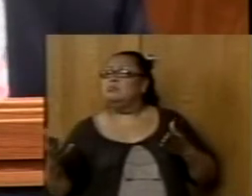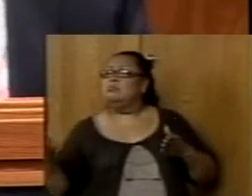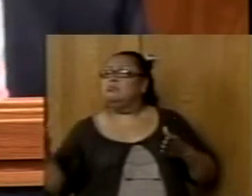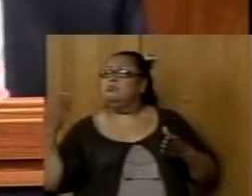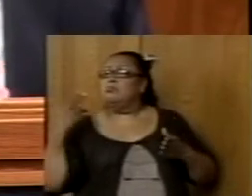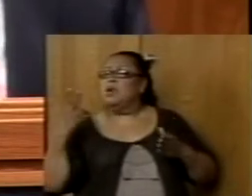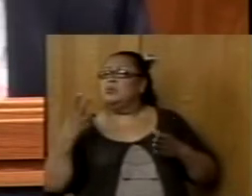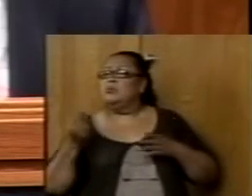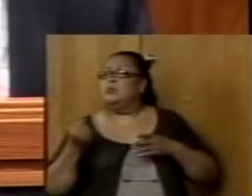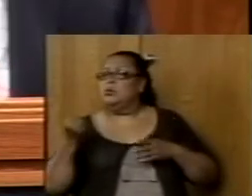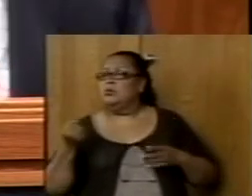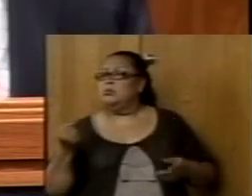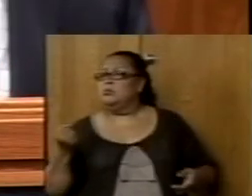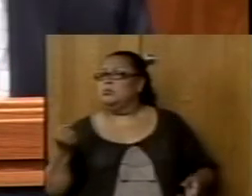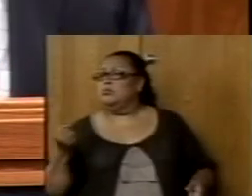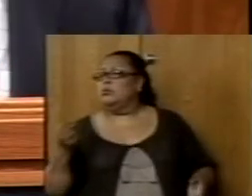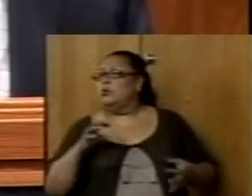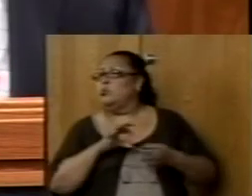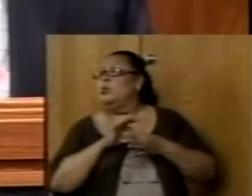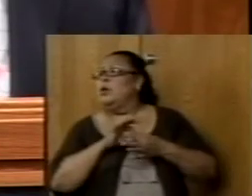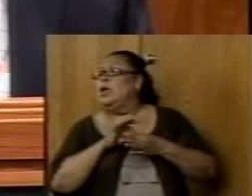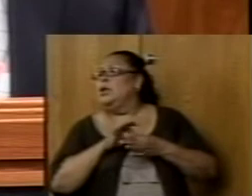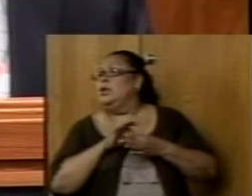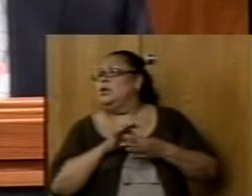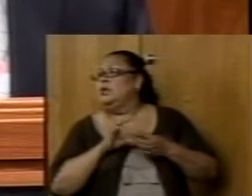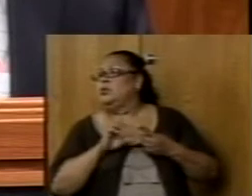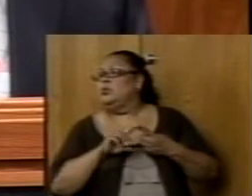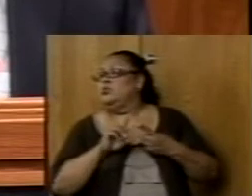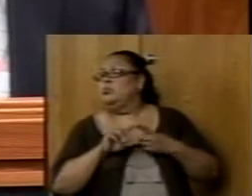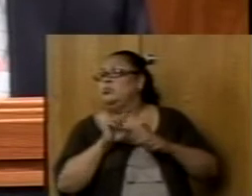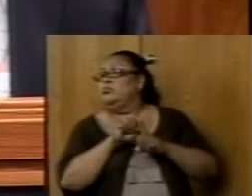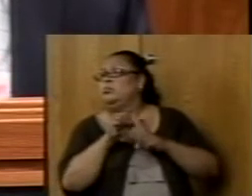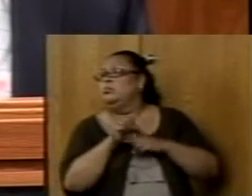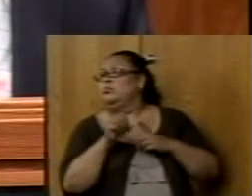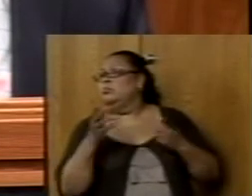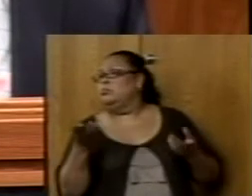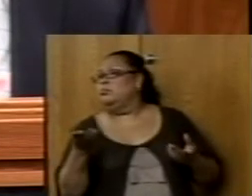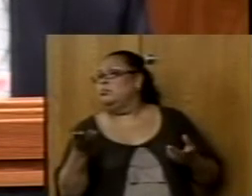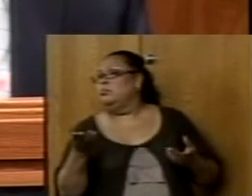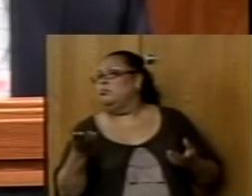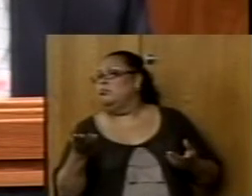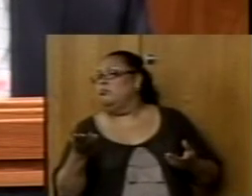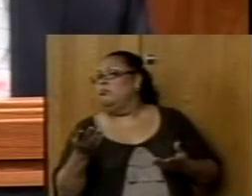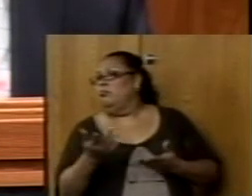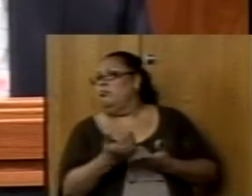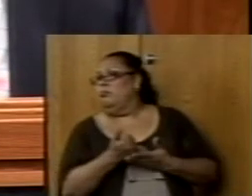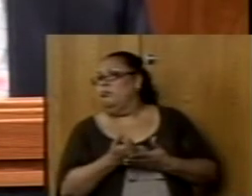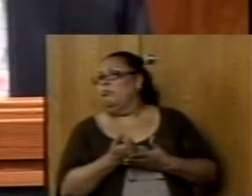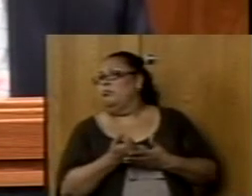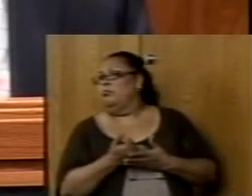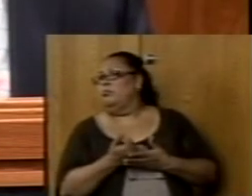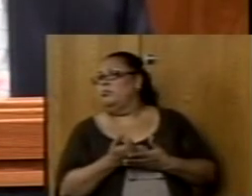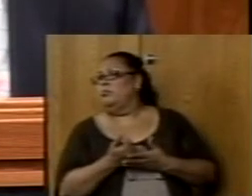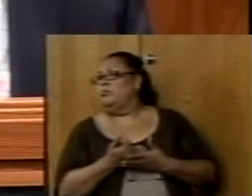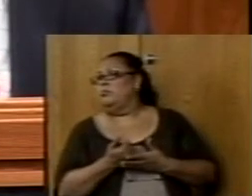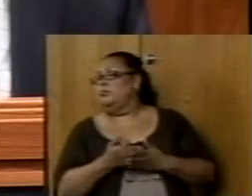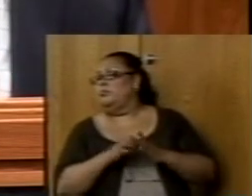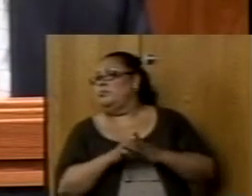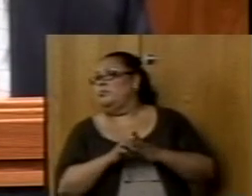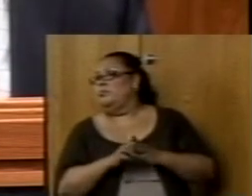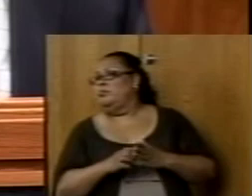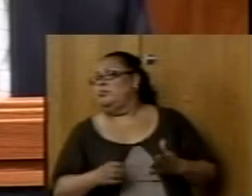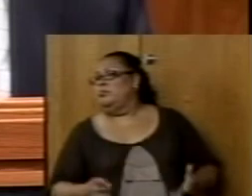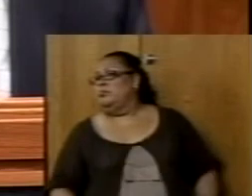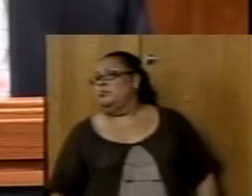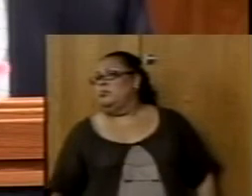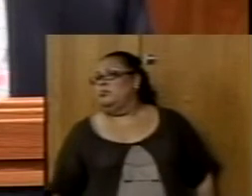past 2 years related to the samples that were collected, or what has